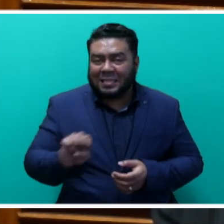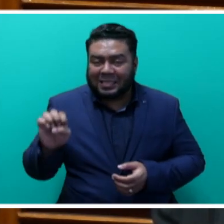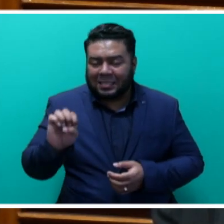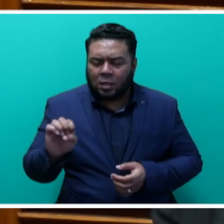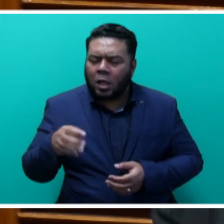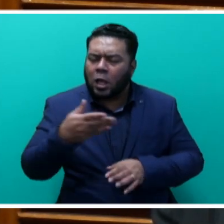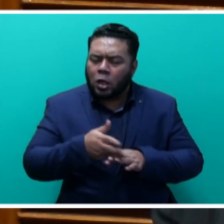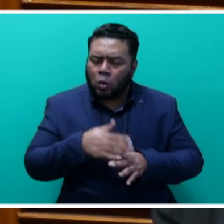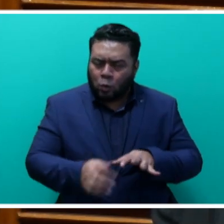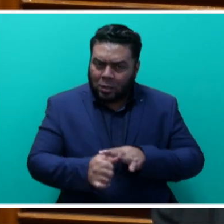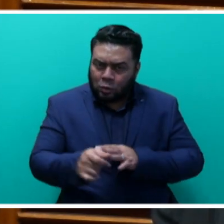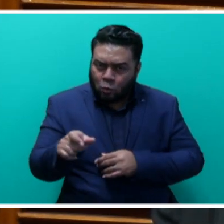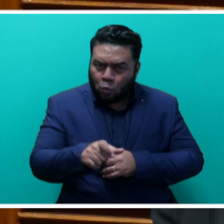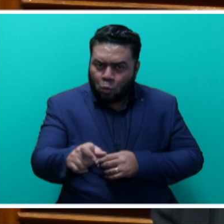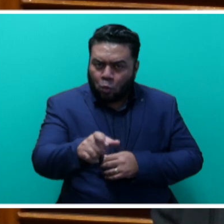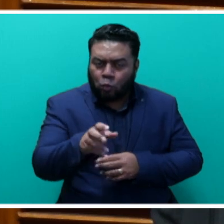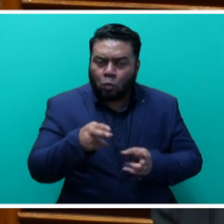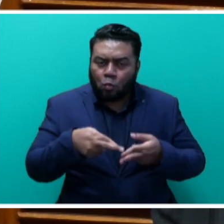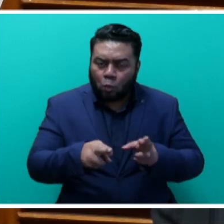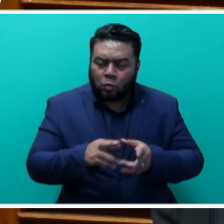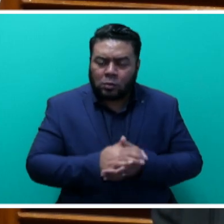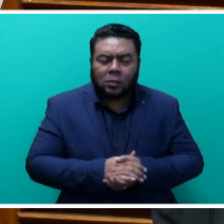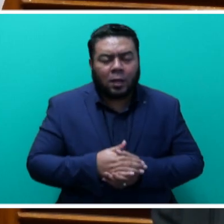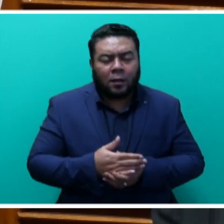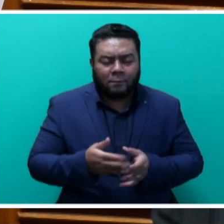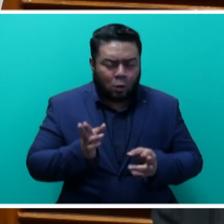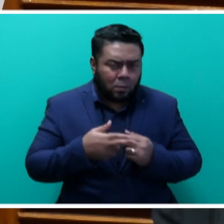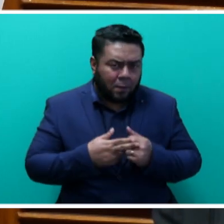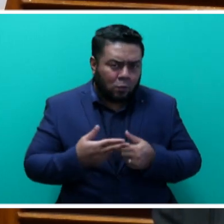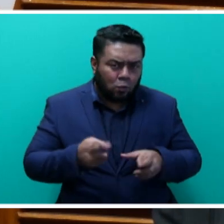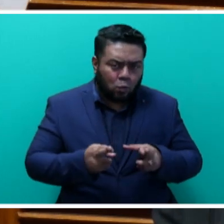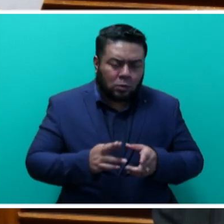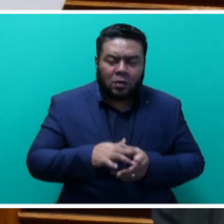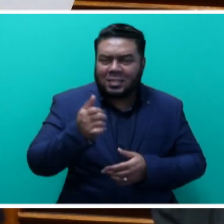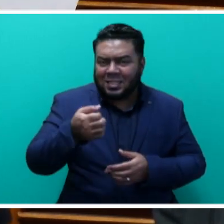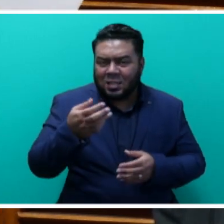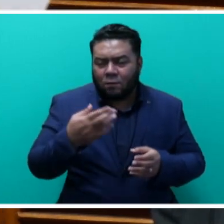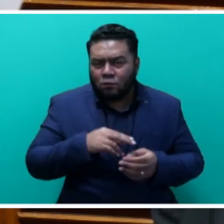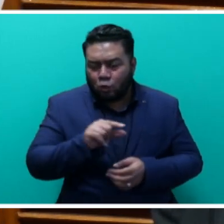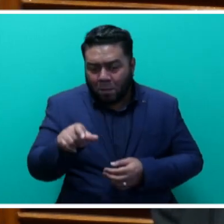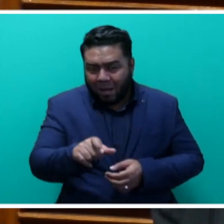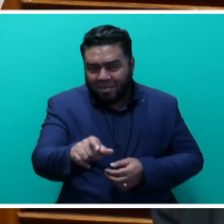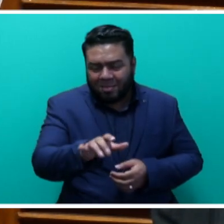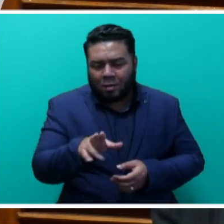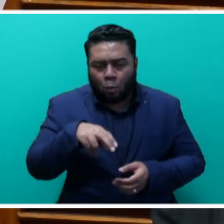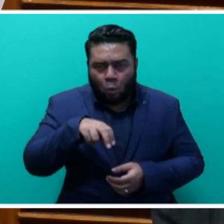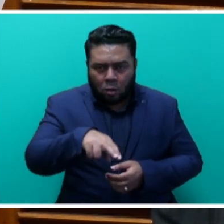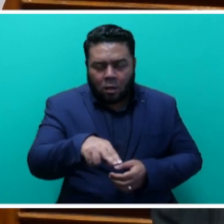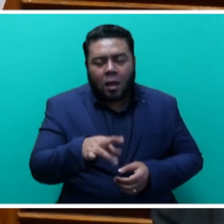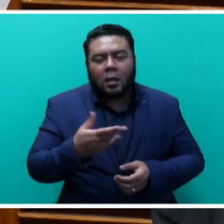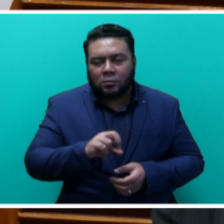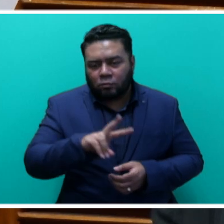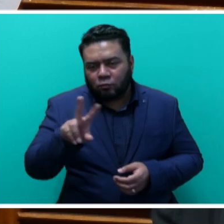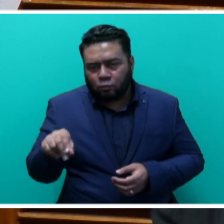a new access road, 1 repair and upgrade of existing roads, 6 footpaths and footbridges, which benefited 8 villages, with